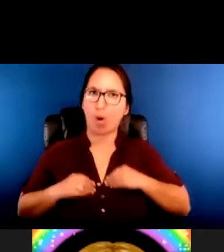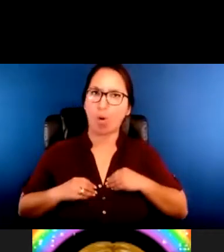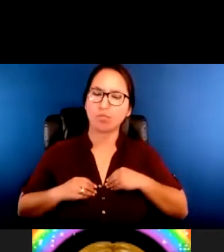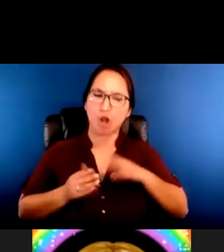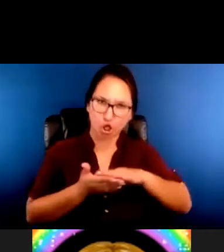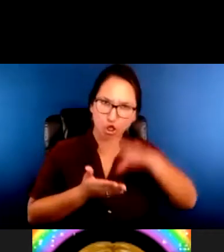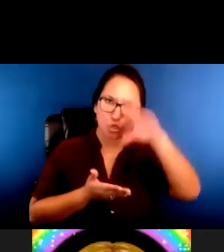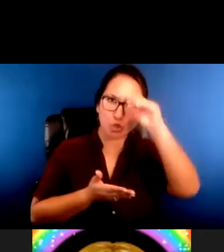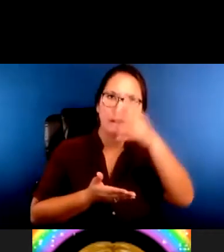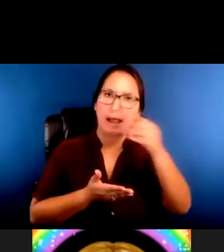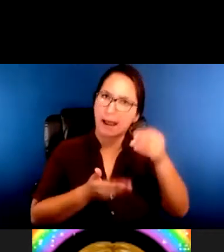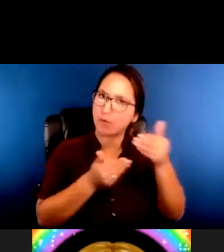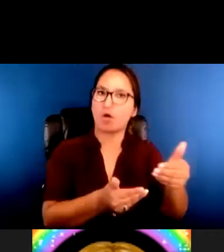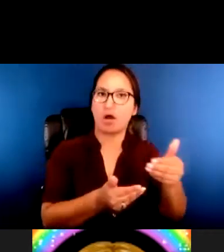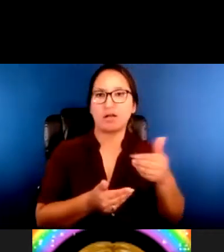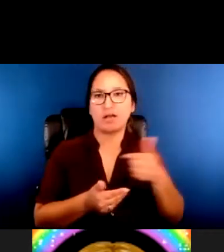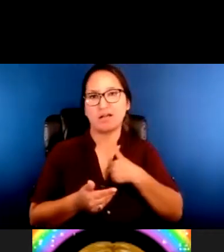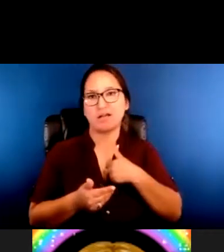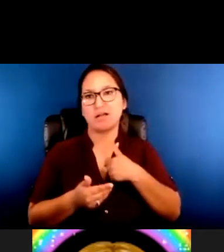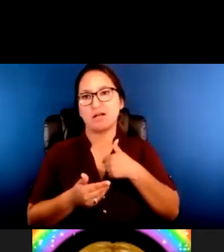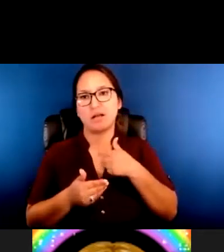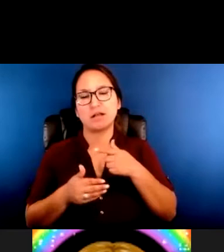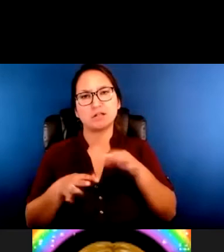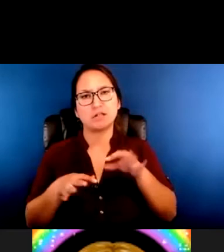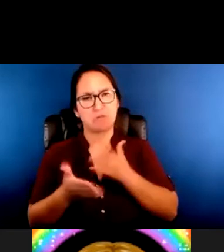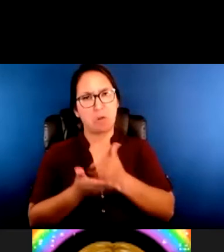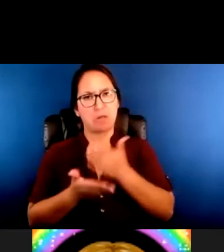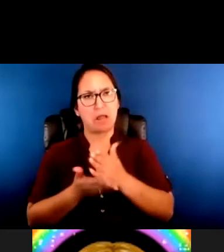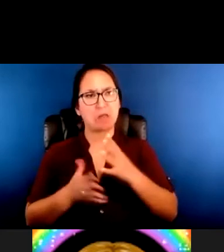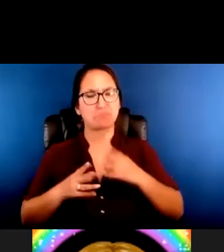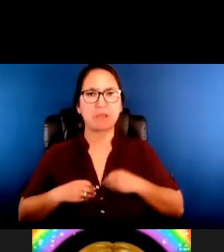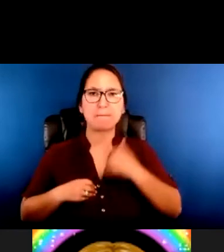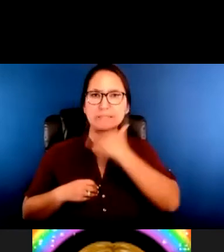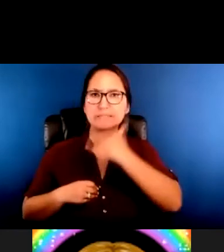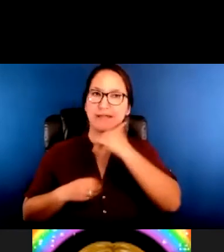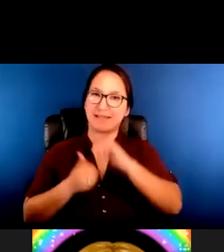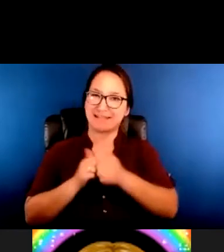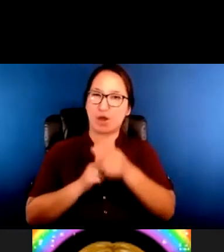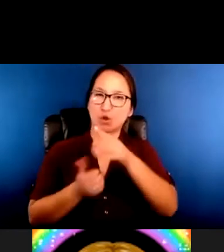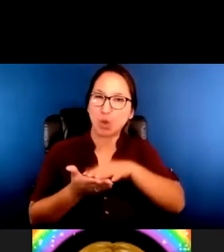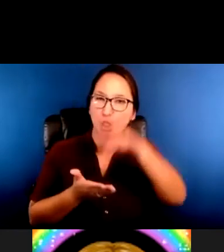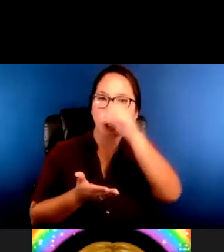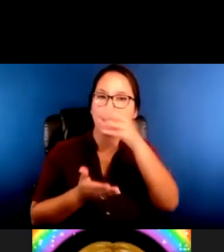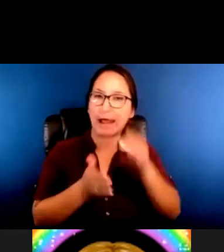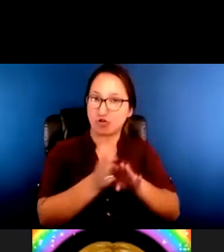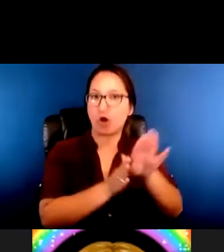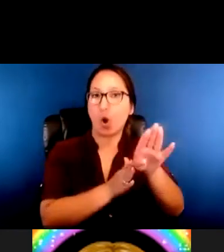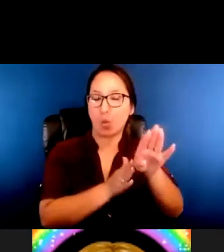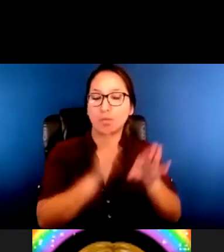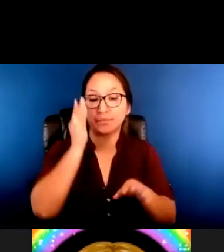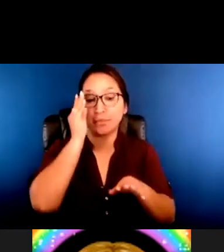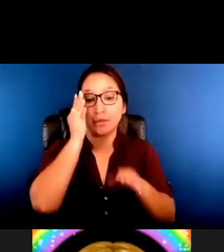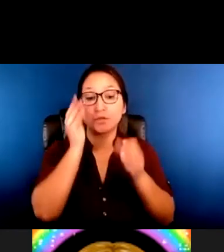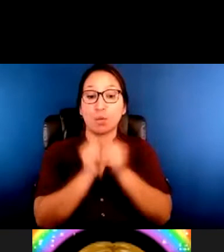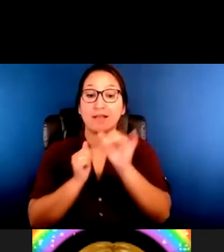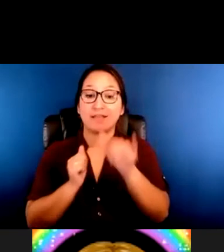the same mistakes over and over. But we want to be okay with mistakes. That's how you grow. And so with that being said,